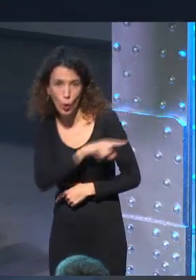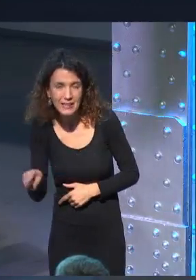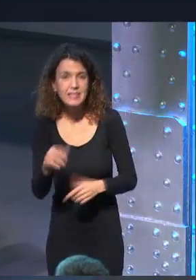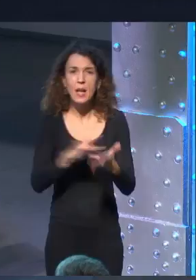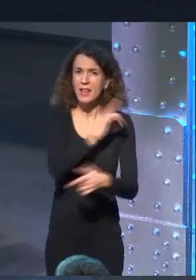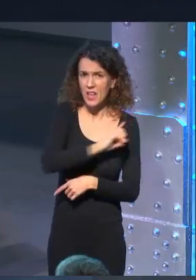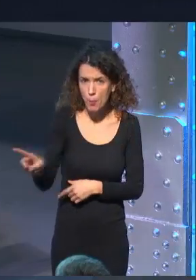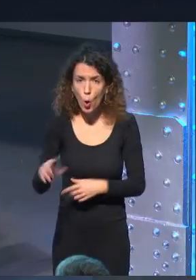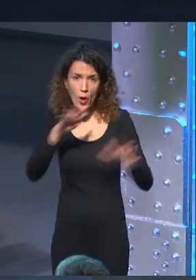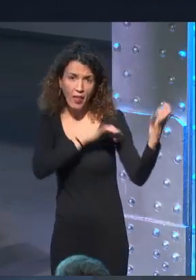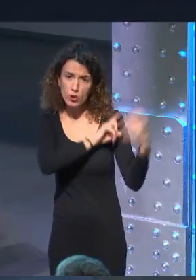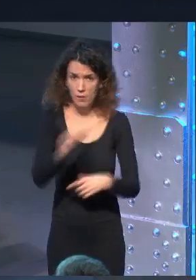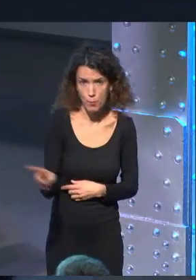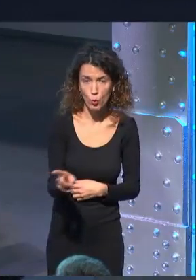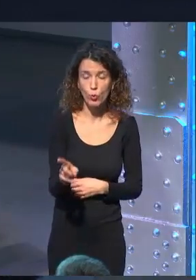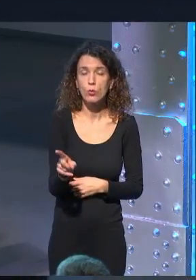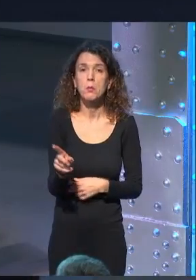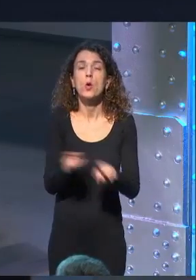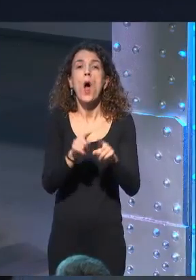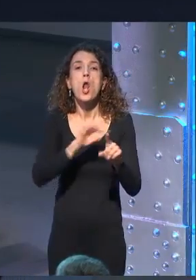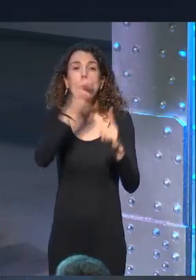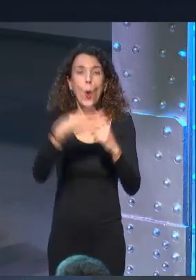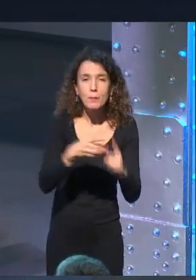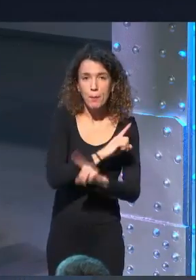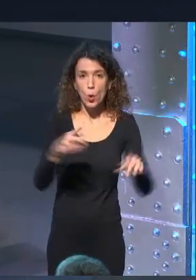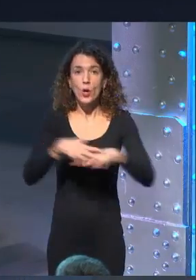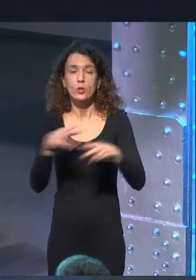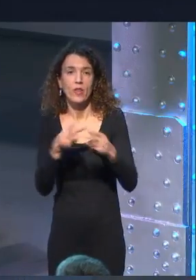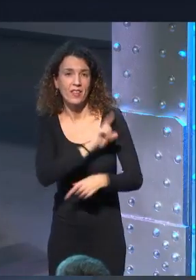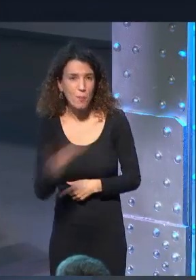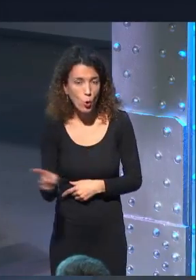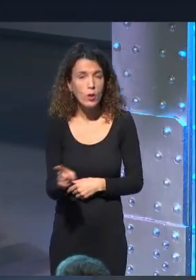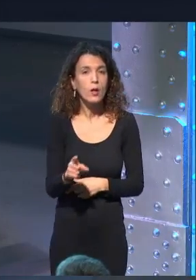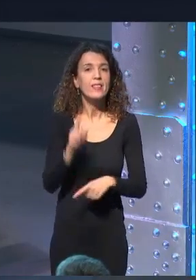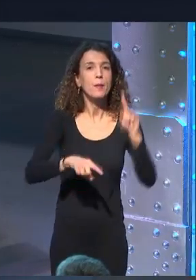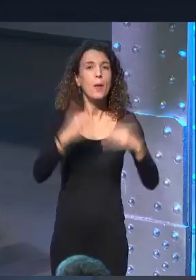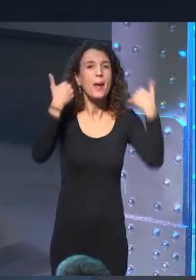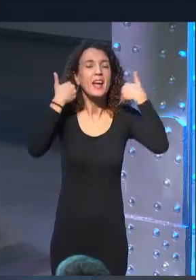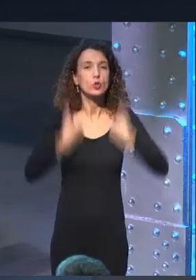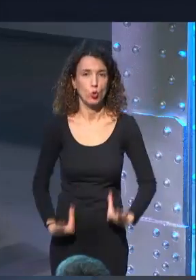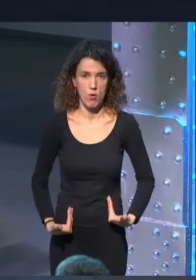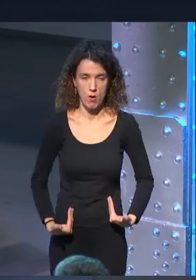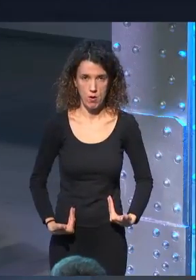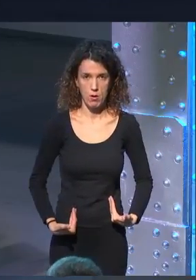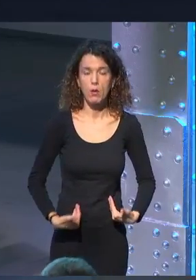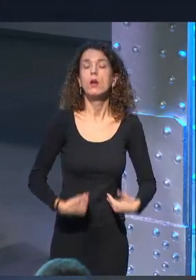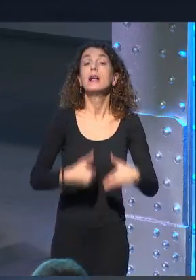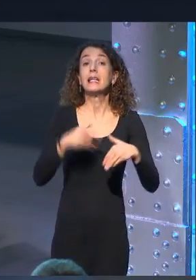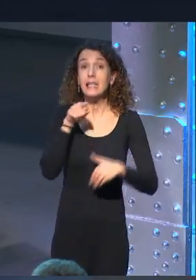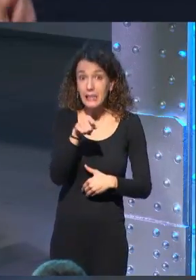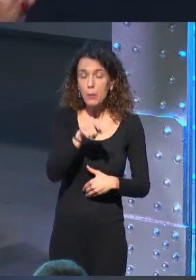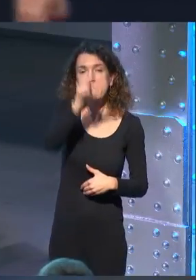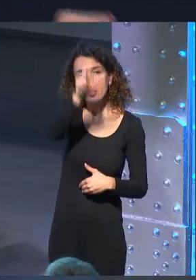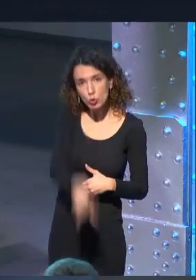not the screen, it's not the keyboard, it's not the cell phone, it's not the tablet, it's not the PC, it's not the website, not the social media. It's